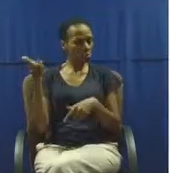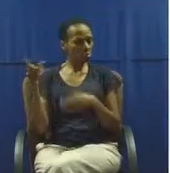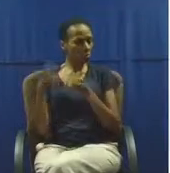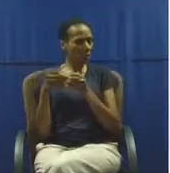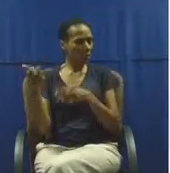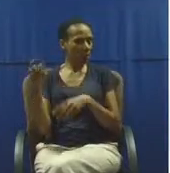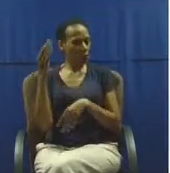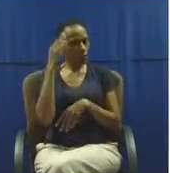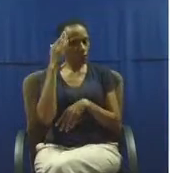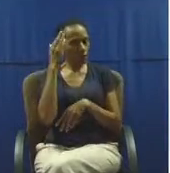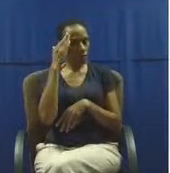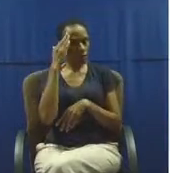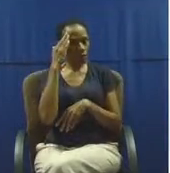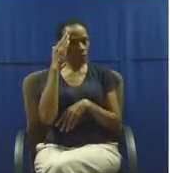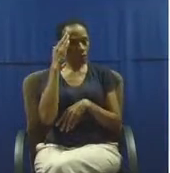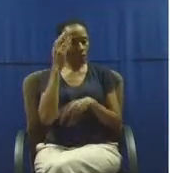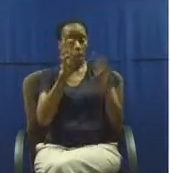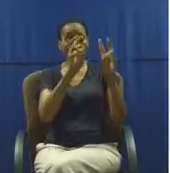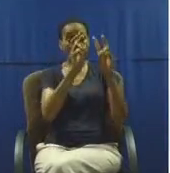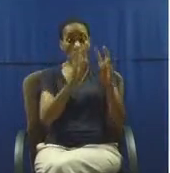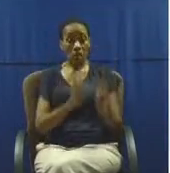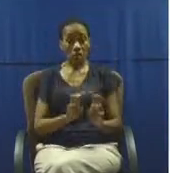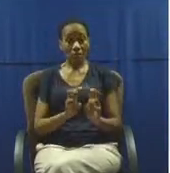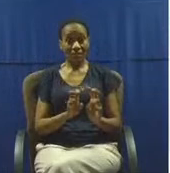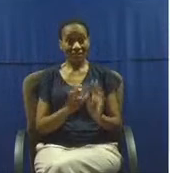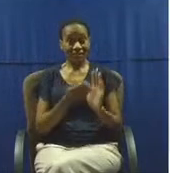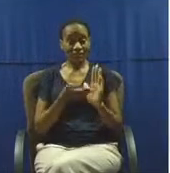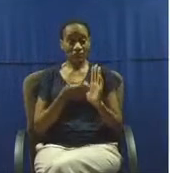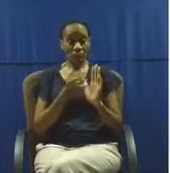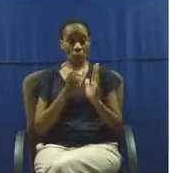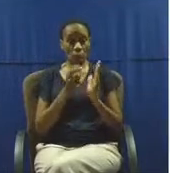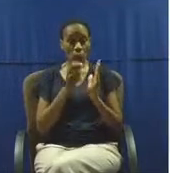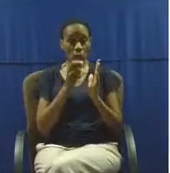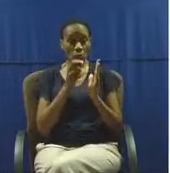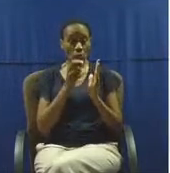knows, electricity prices are regulated